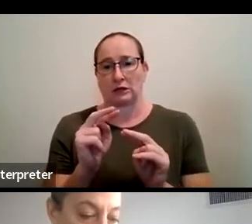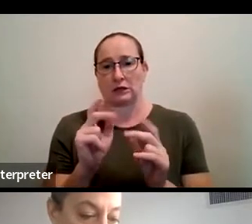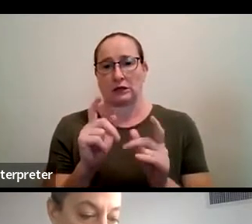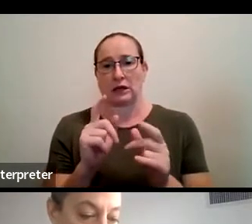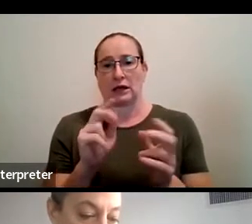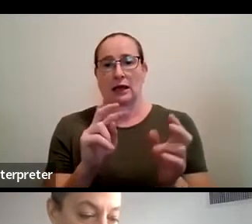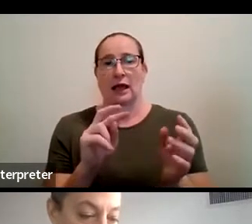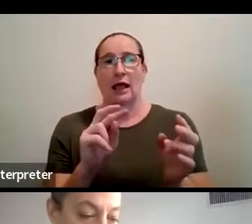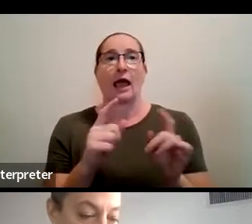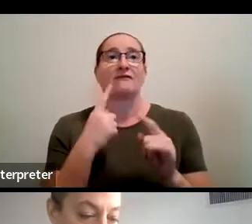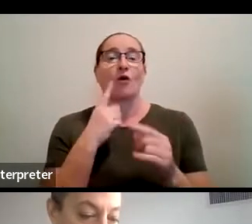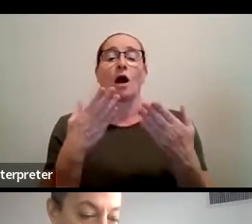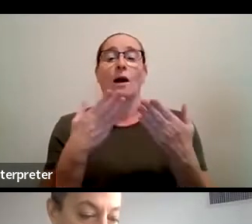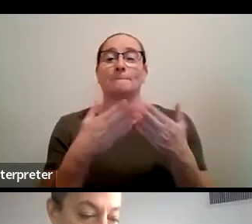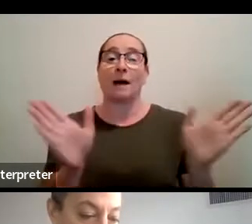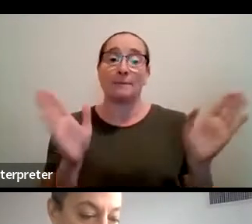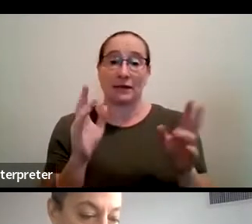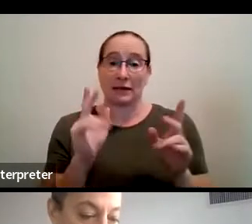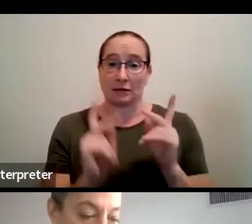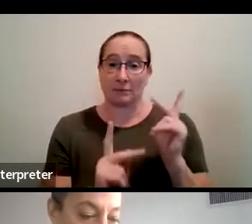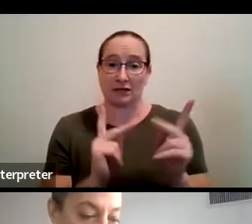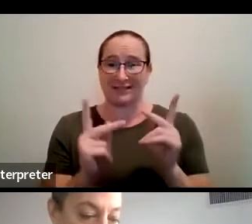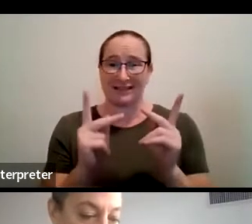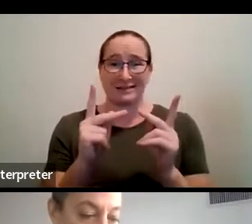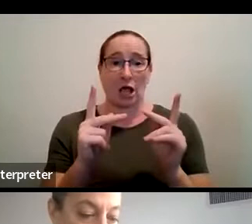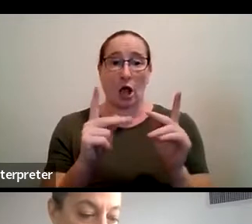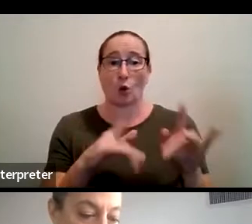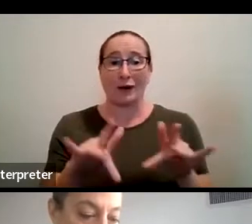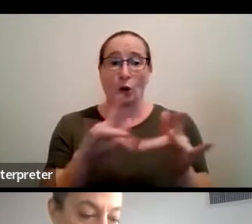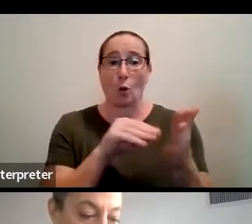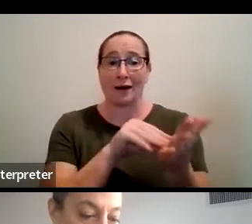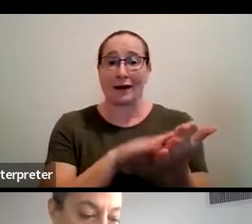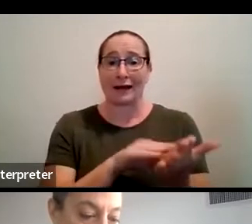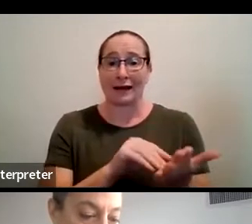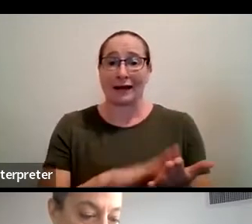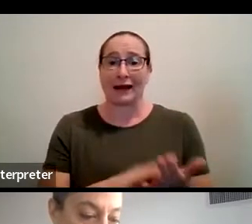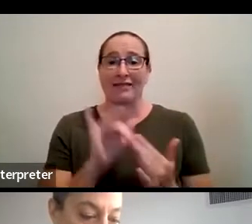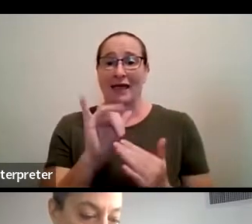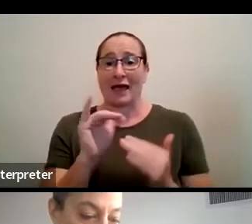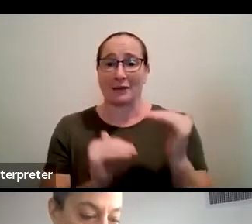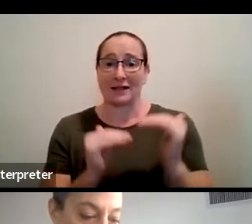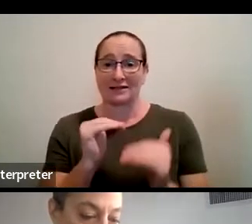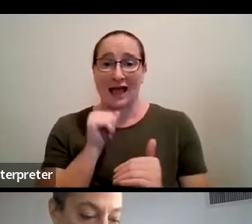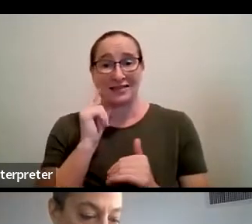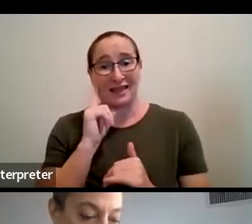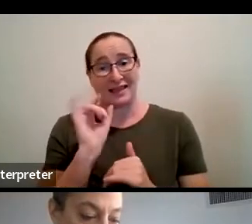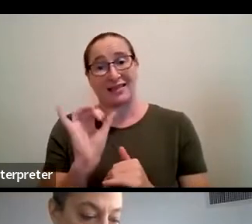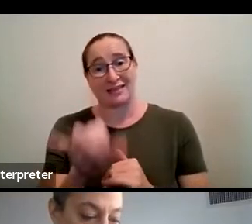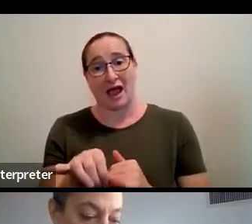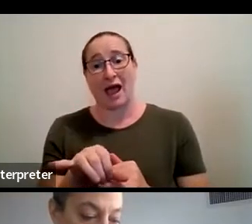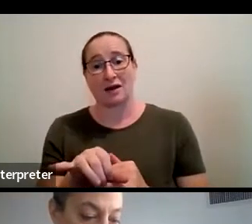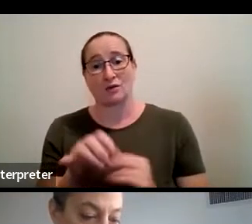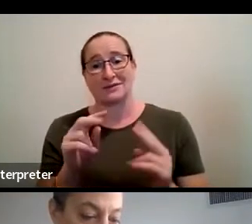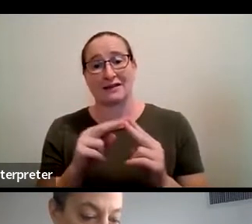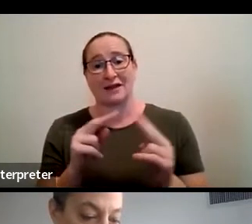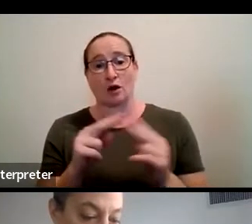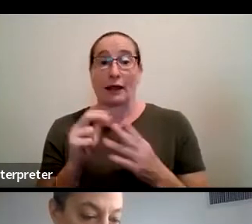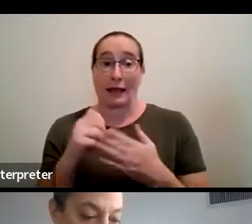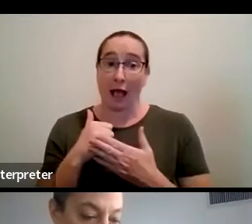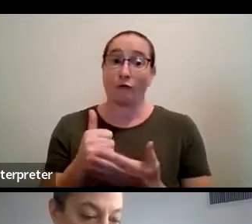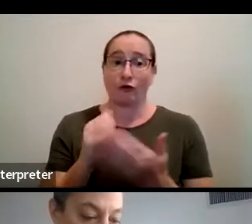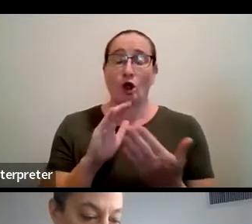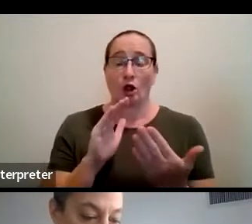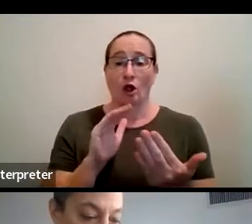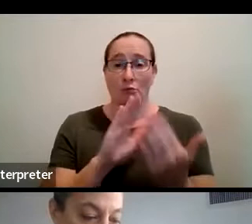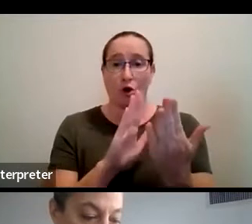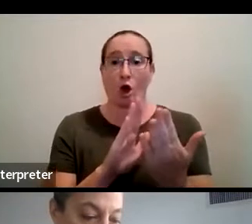of public buildings reporting the carbon dioxide concentration, I think this would be a very helpful approach